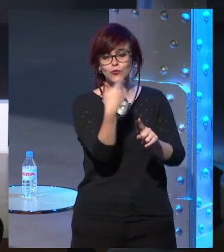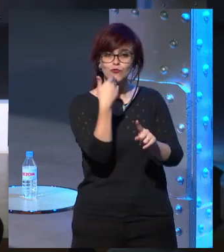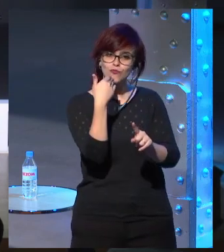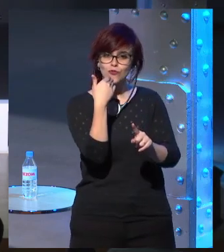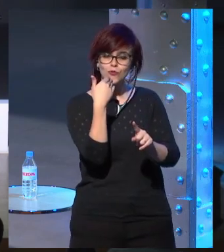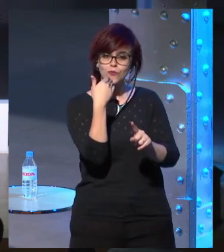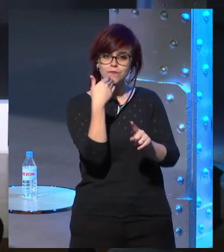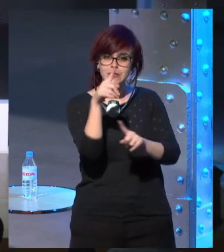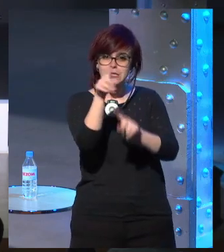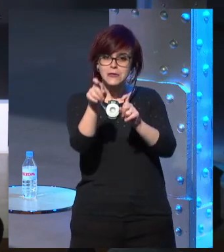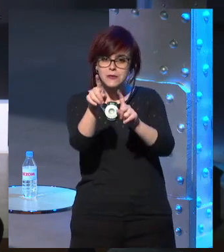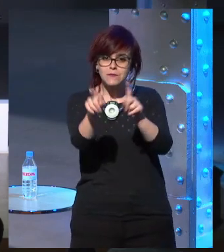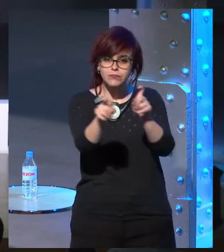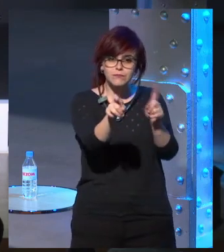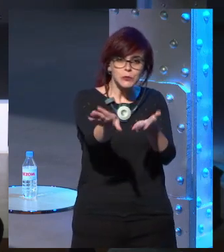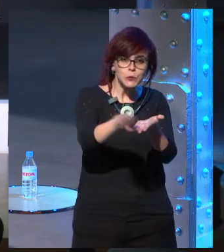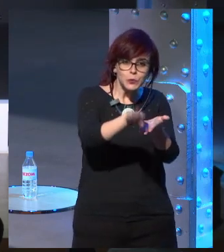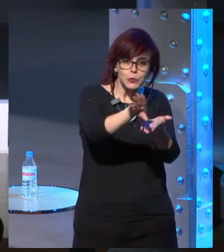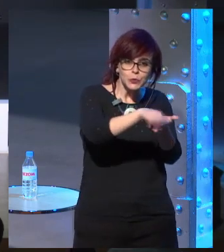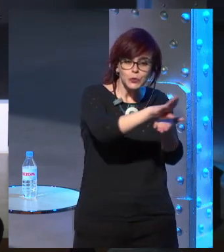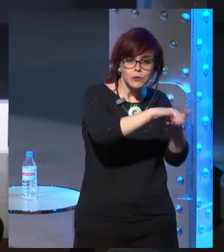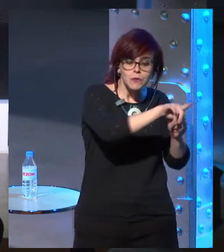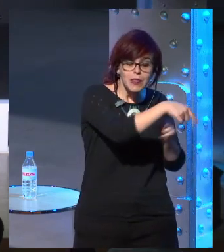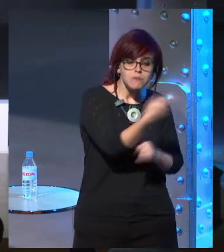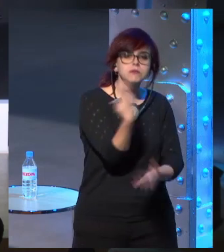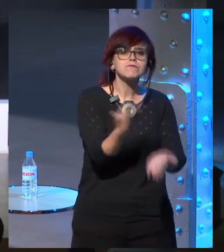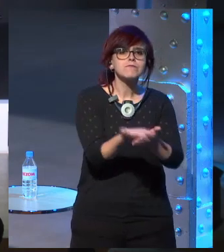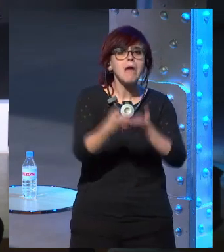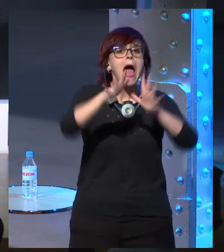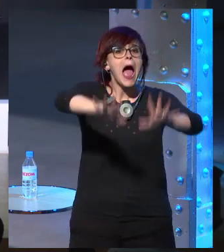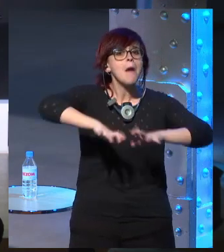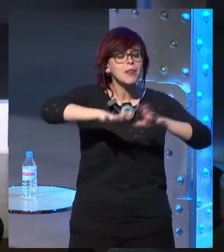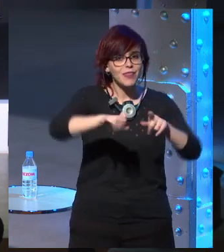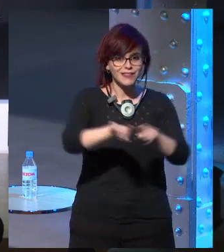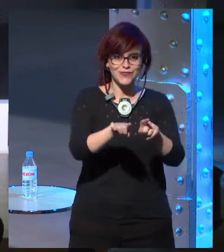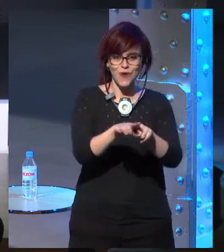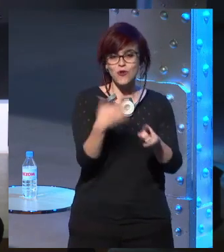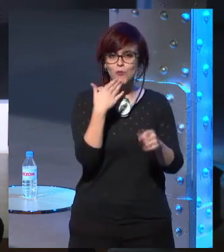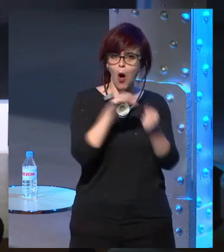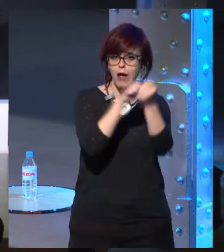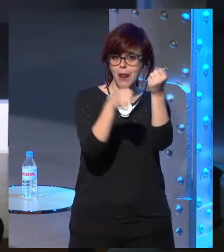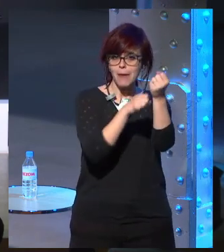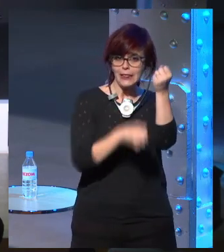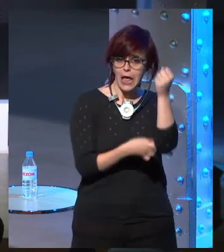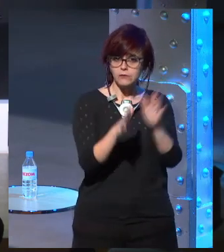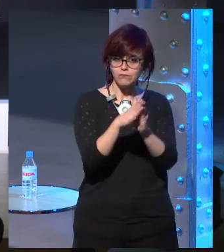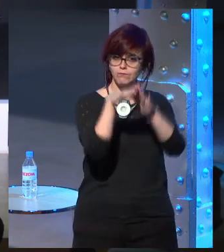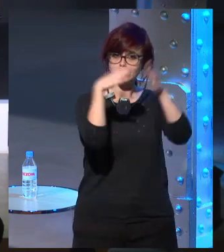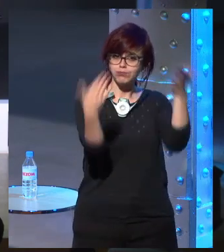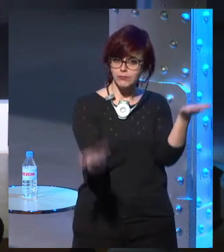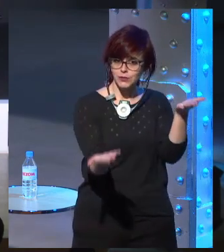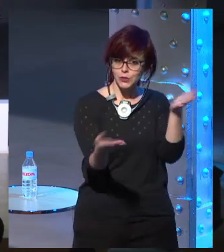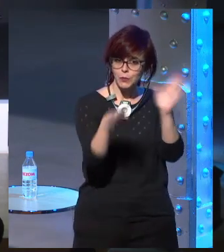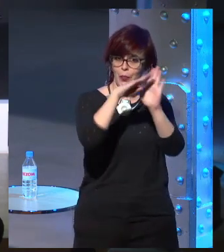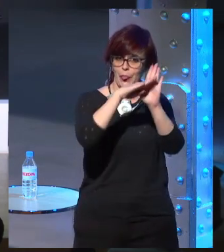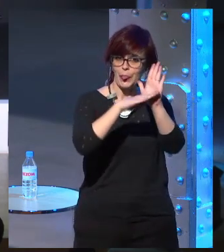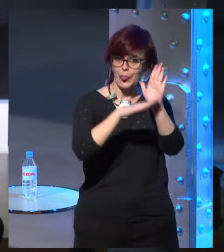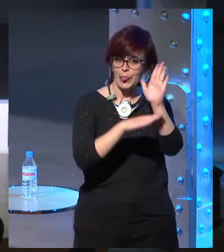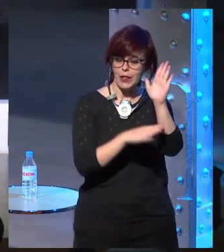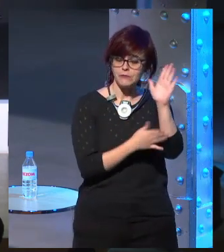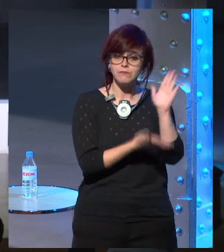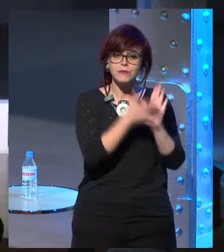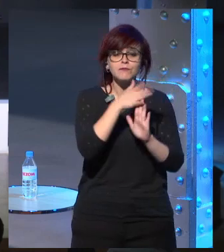creating our own portfolios that we're carrying around that consist of these kinds of badges or micro-credentials. Again, already in